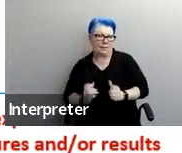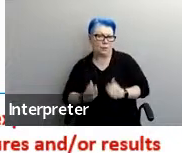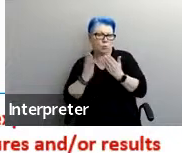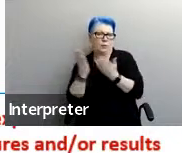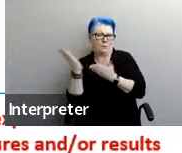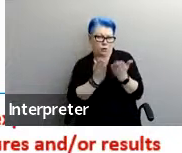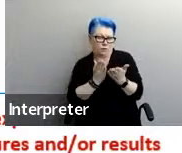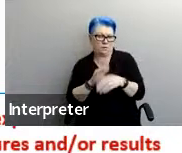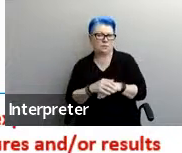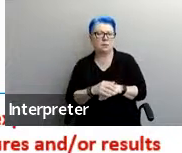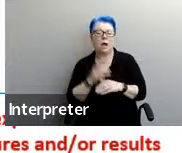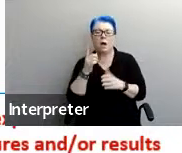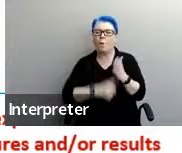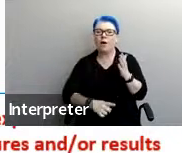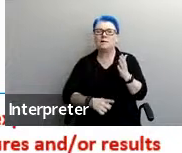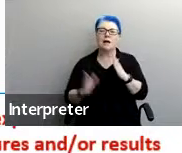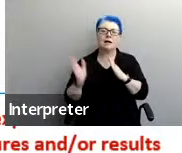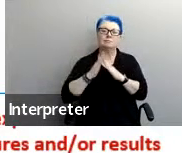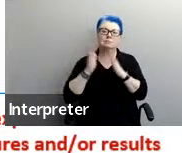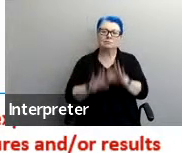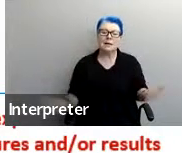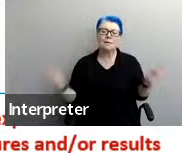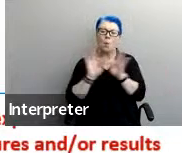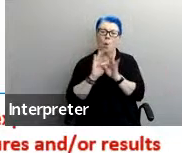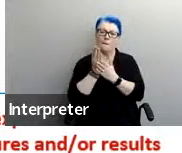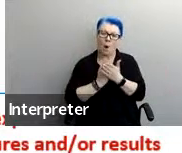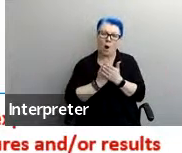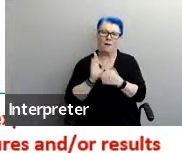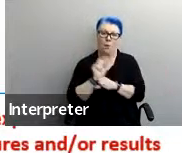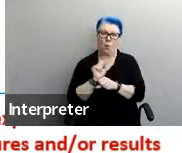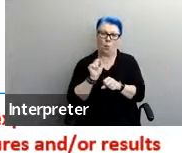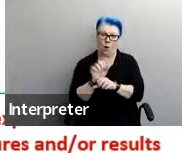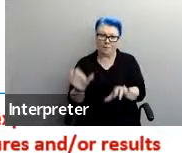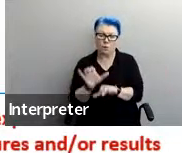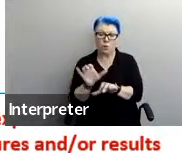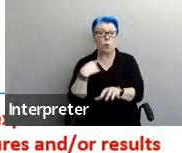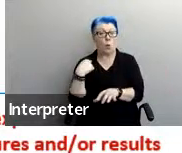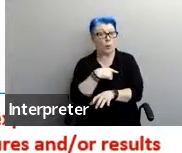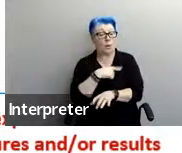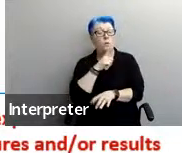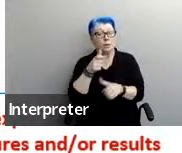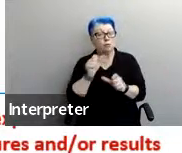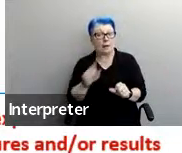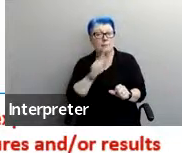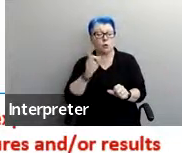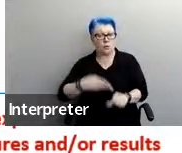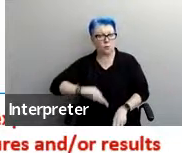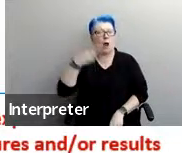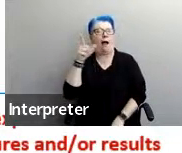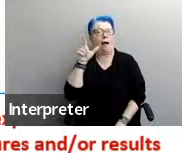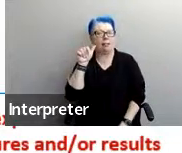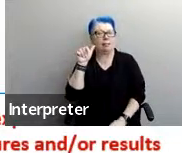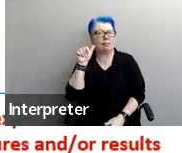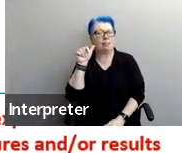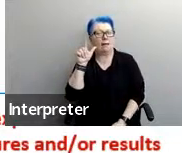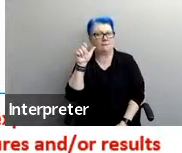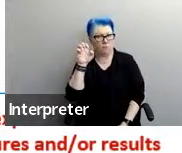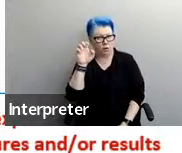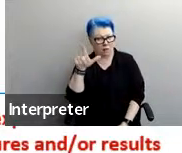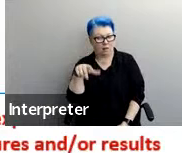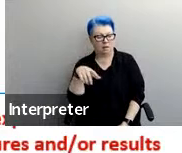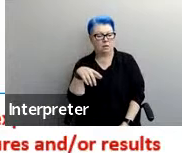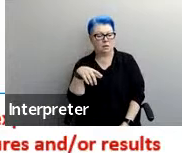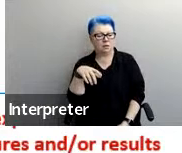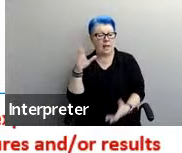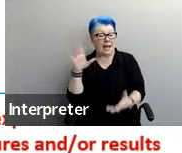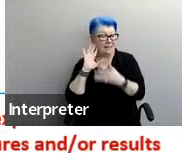really the most important aspect of what they do. So we've tried to keep those high level. Then we have, in connection